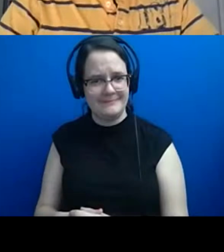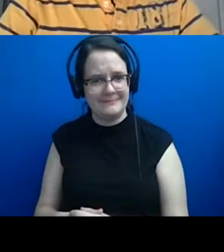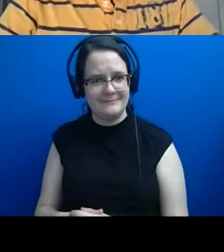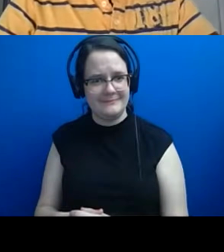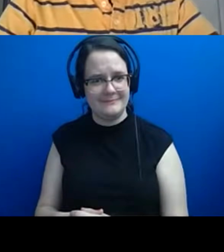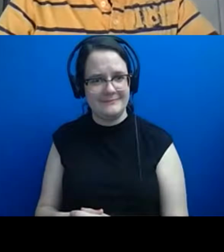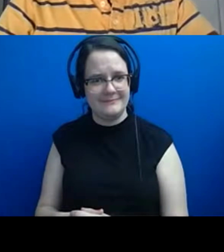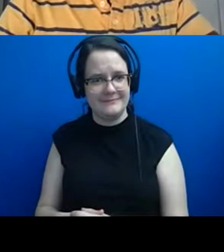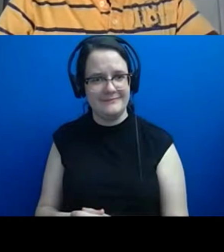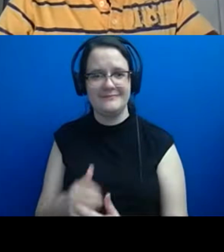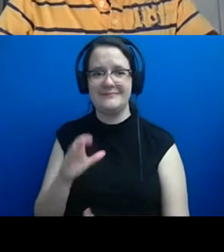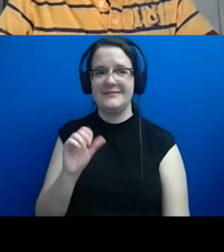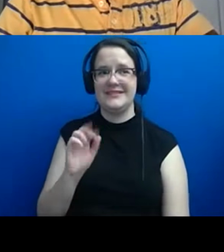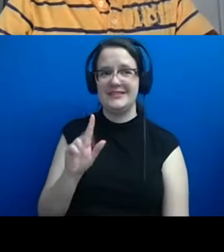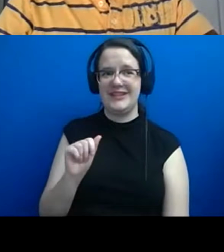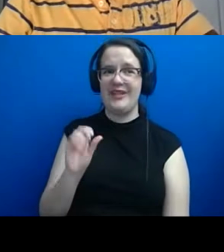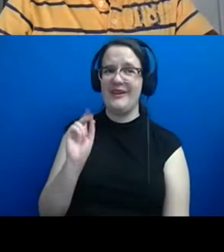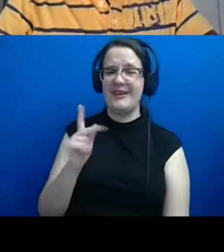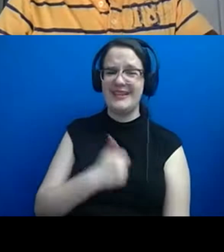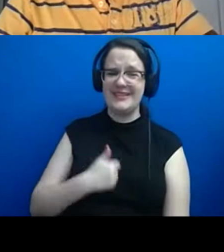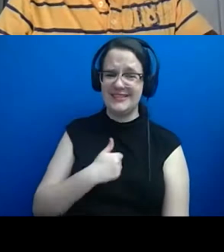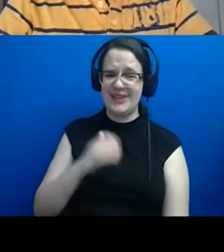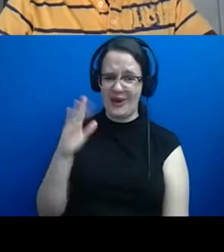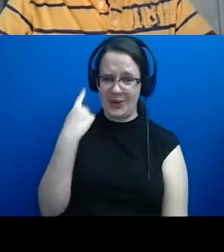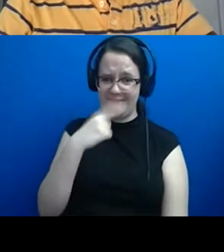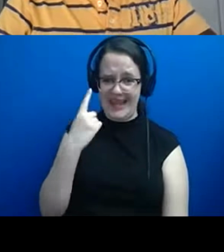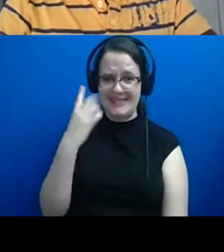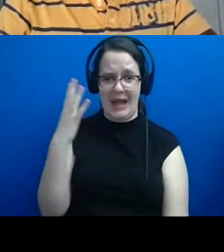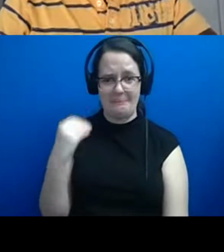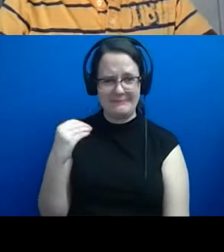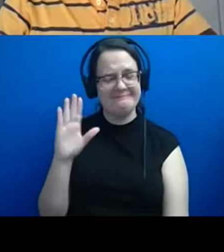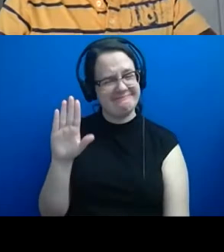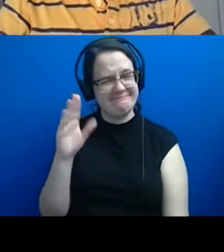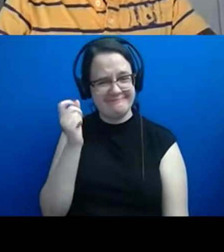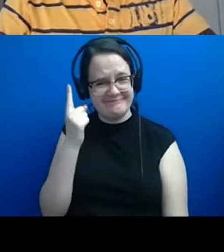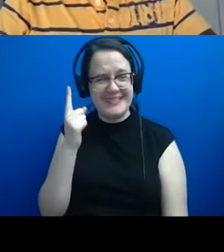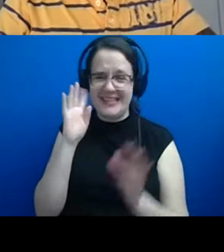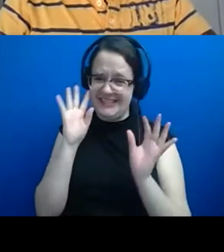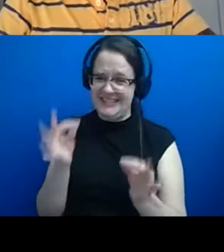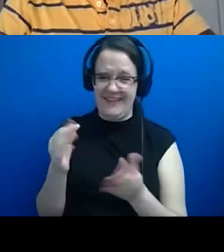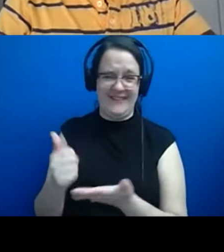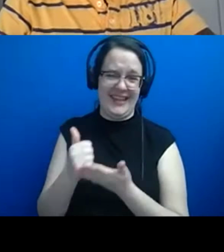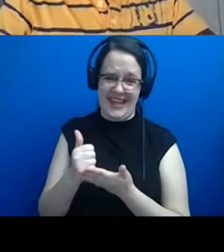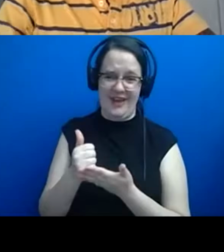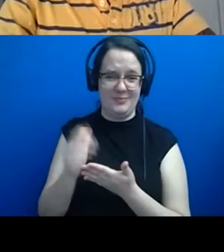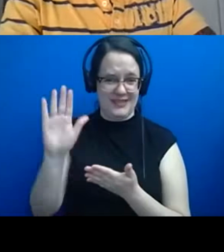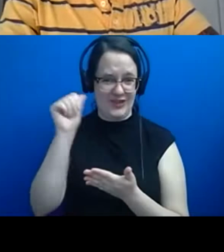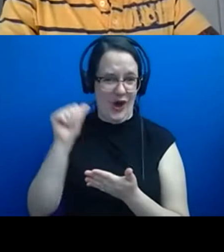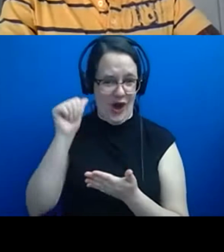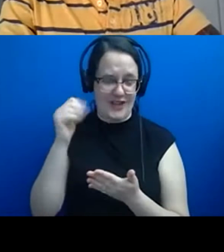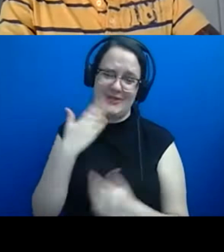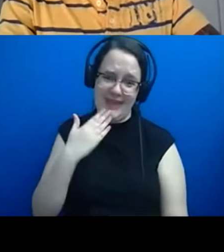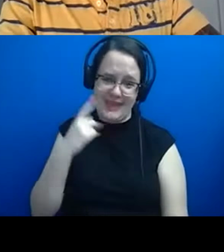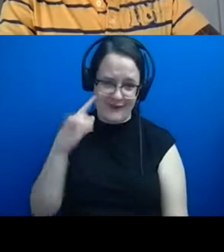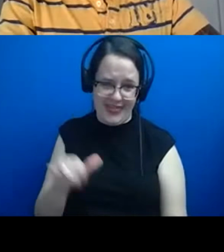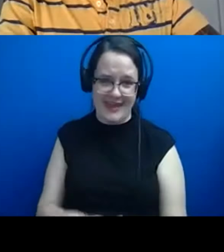Okay, and I'm sorry we had to lose your face, Ani, but it definitely helped the audio when you turned your video off. So thank you for that. And we